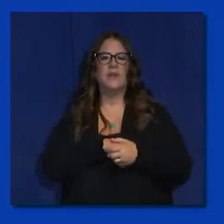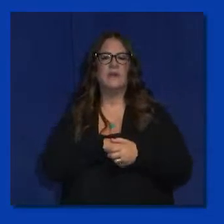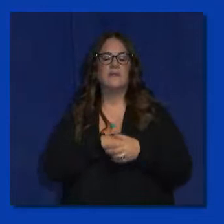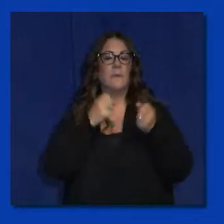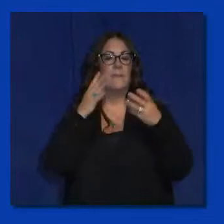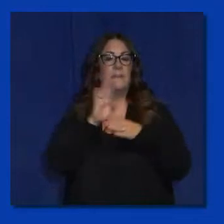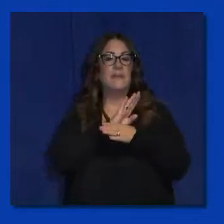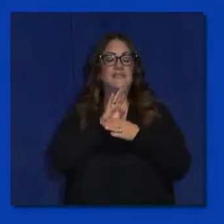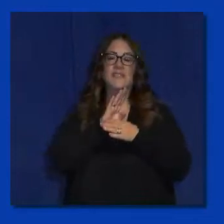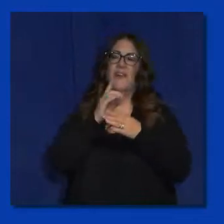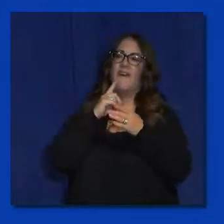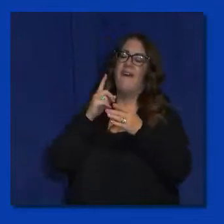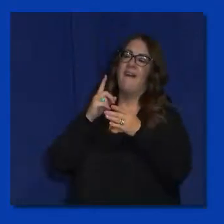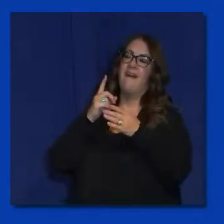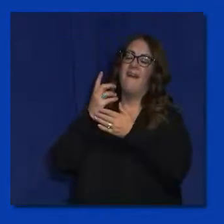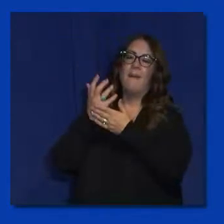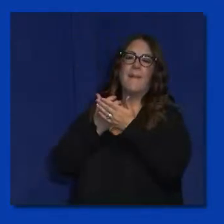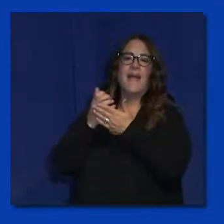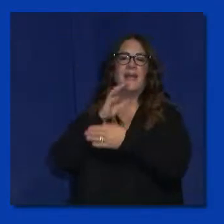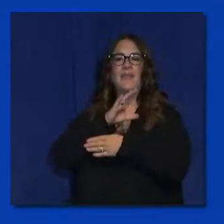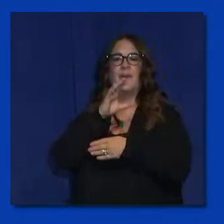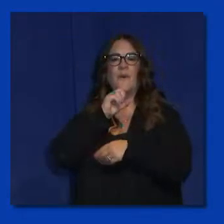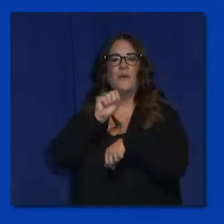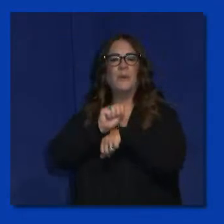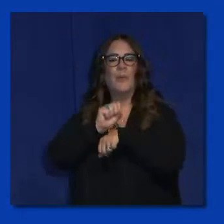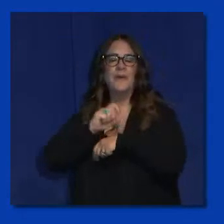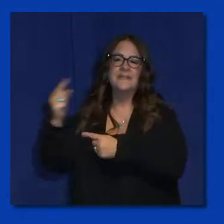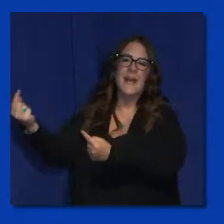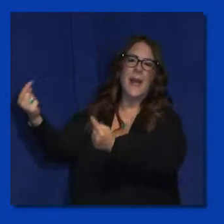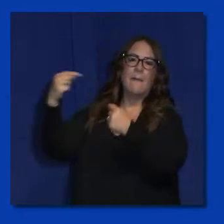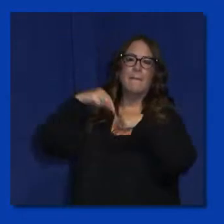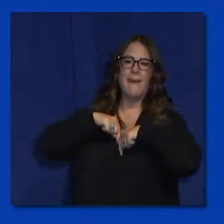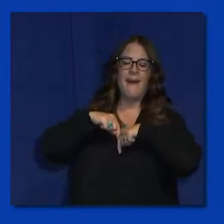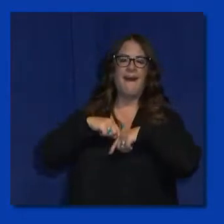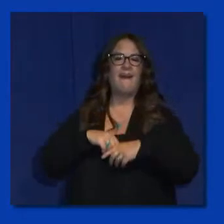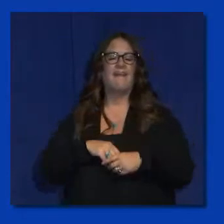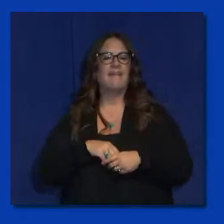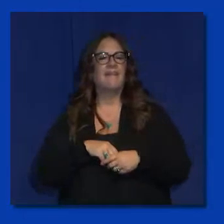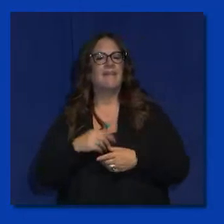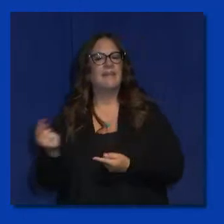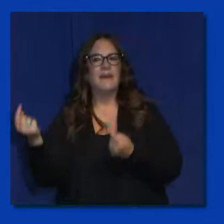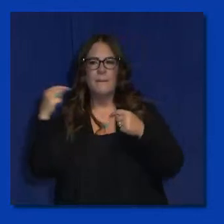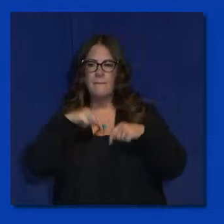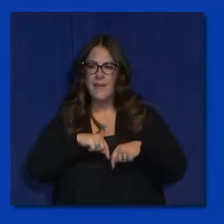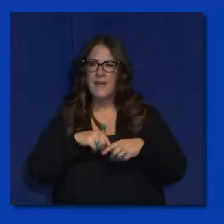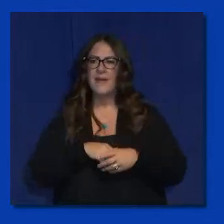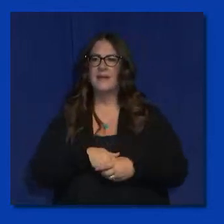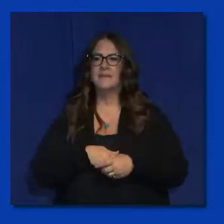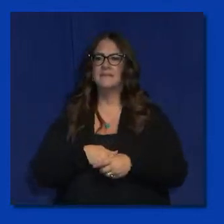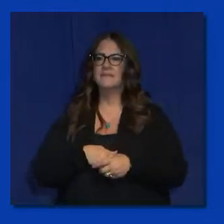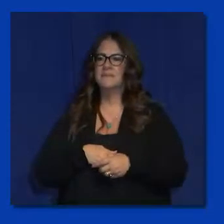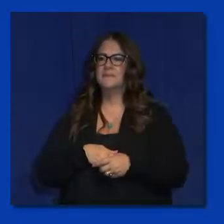to California to get support for their,